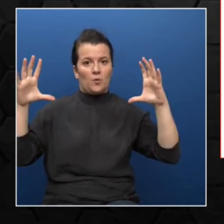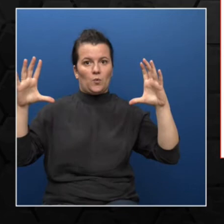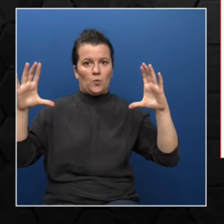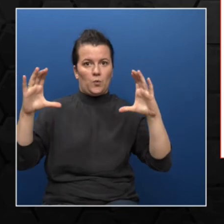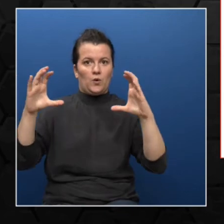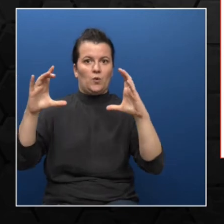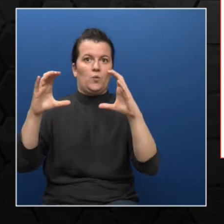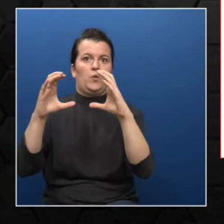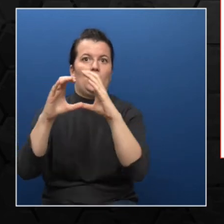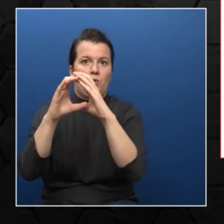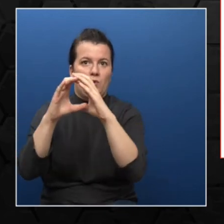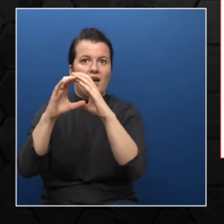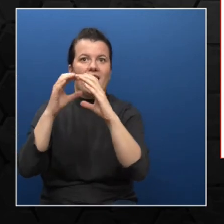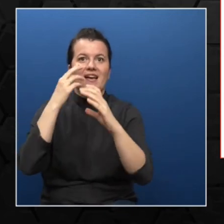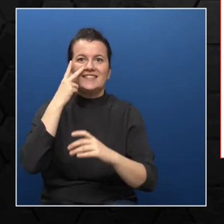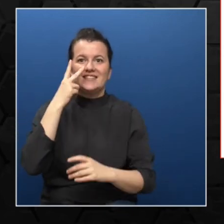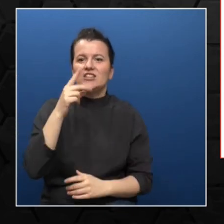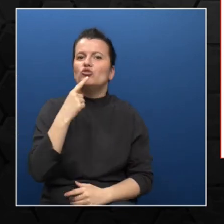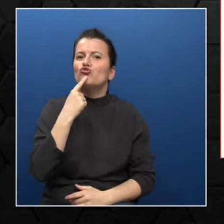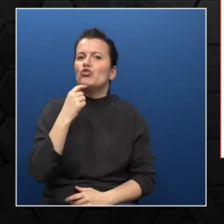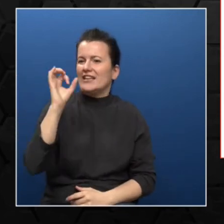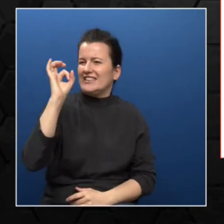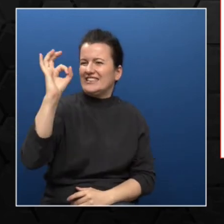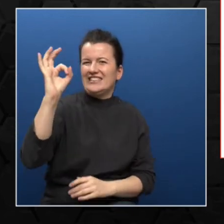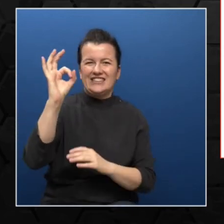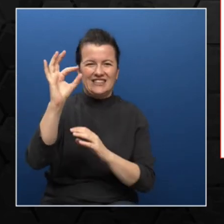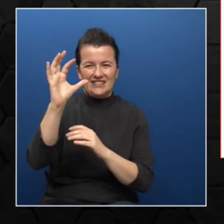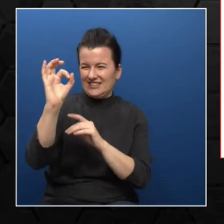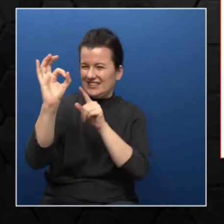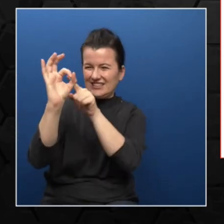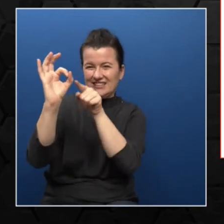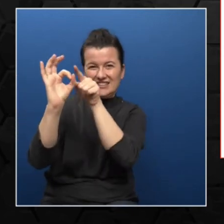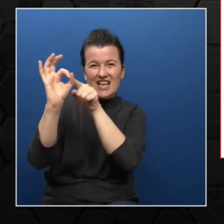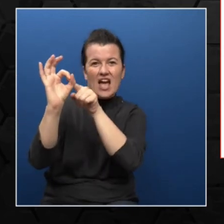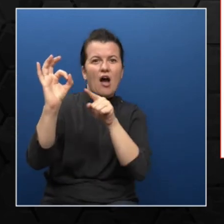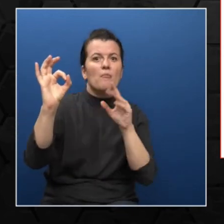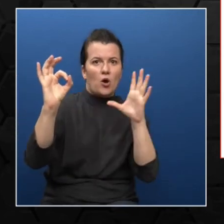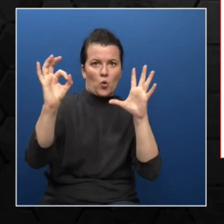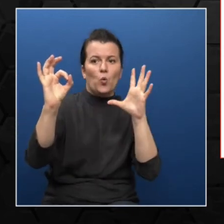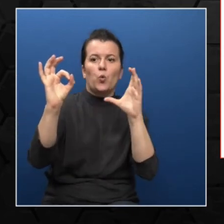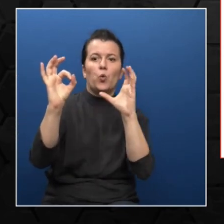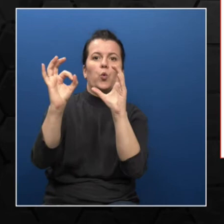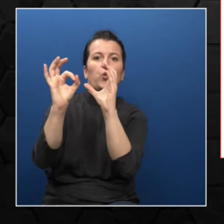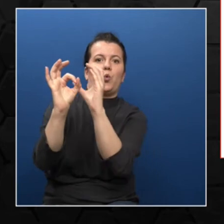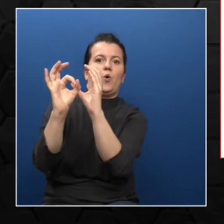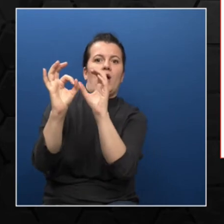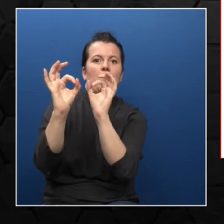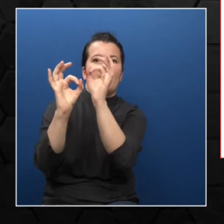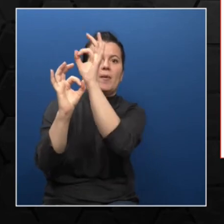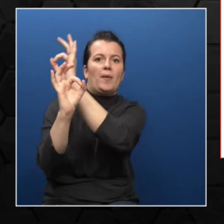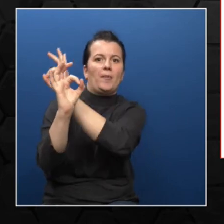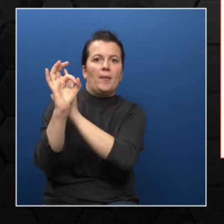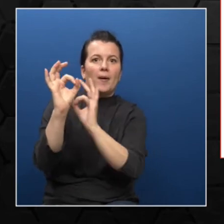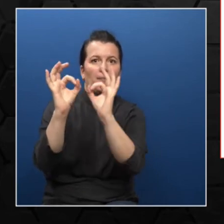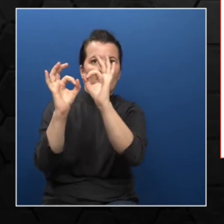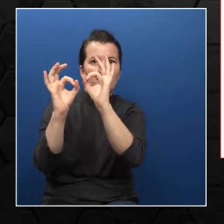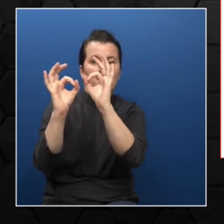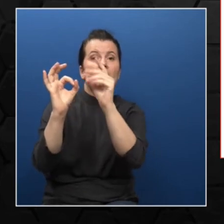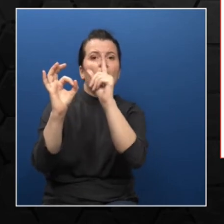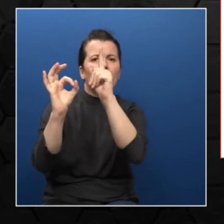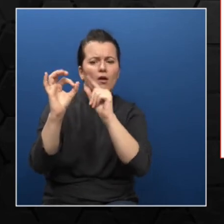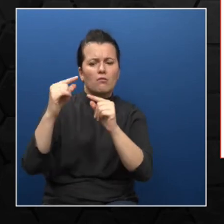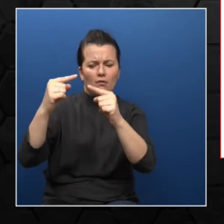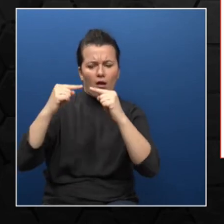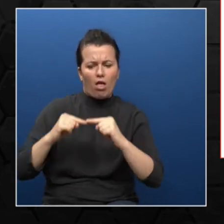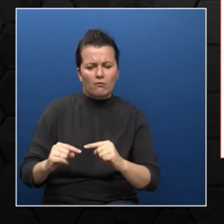near the dark red dot. But there are also these group of particles that you can see below that